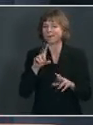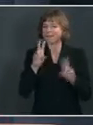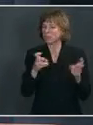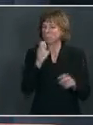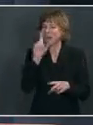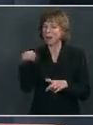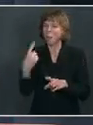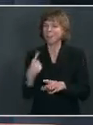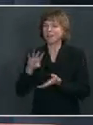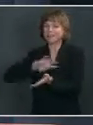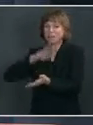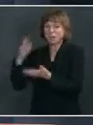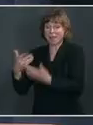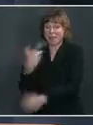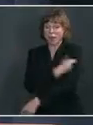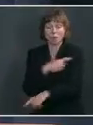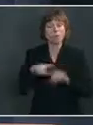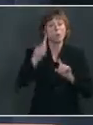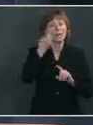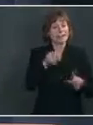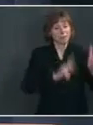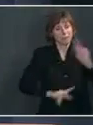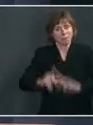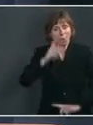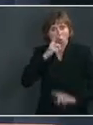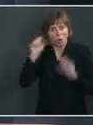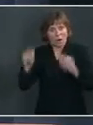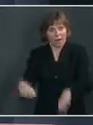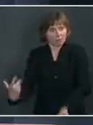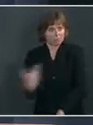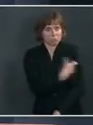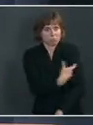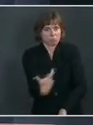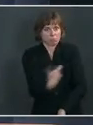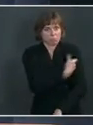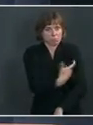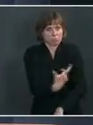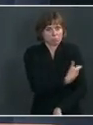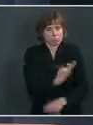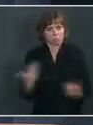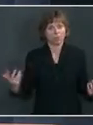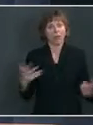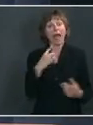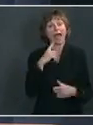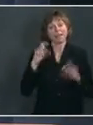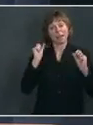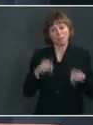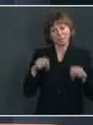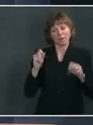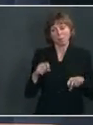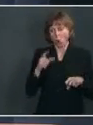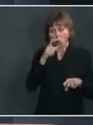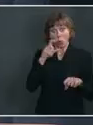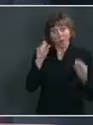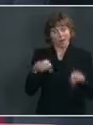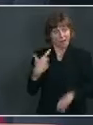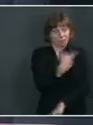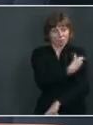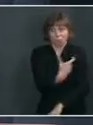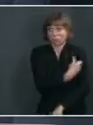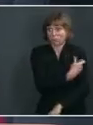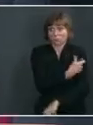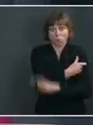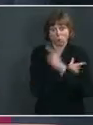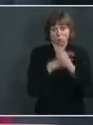A big issue is vaccinators and the capacity to have people who can put the vaccine into the arms of Americans